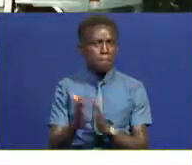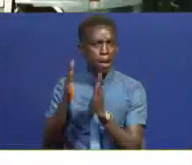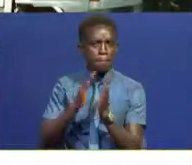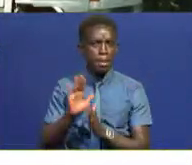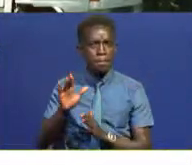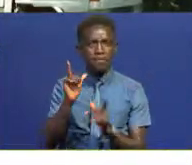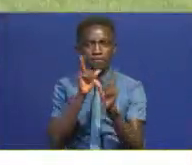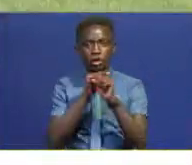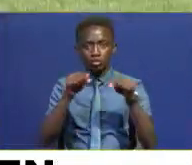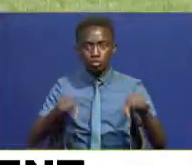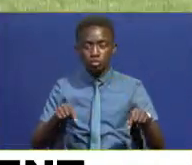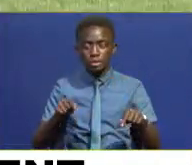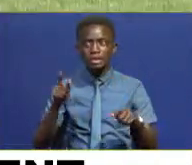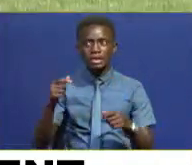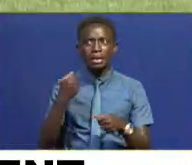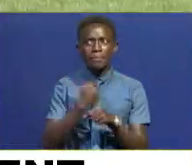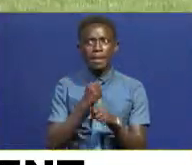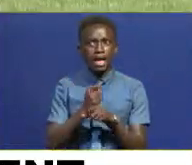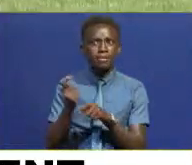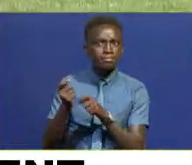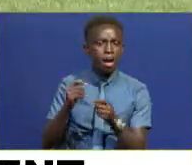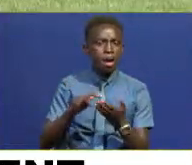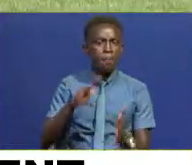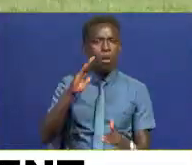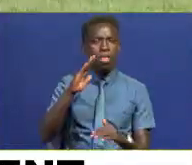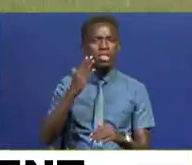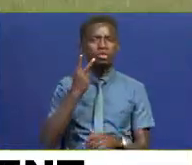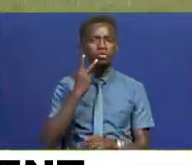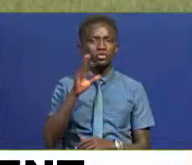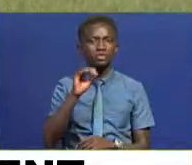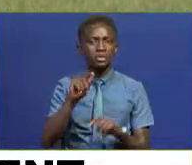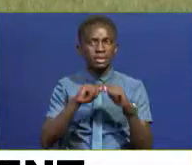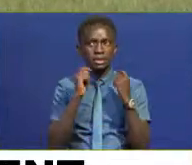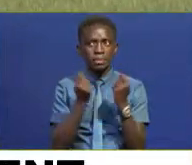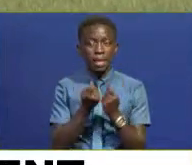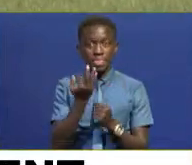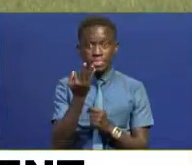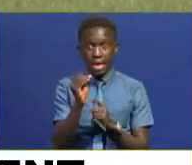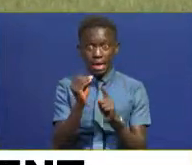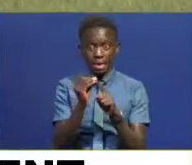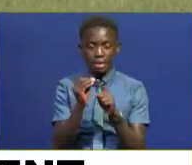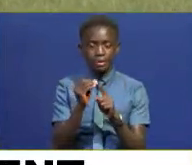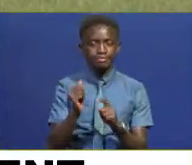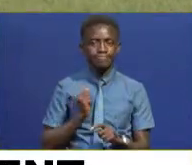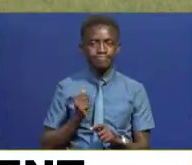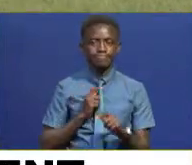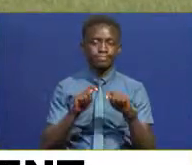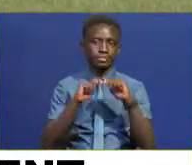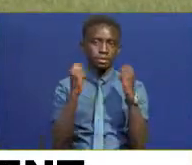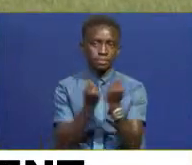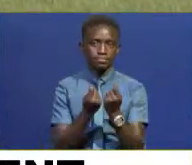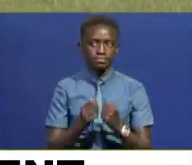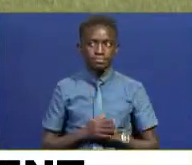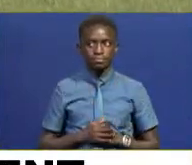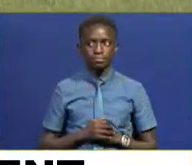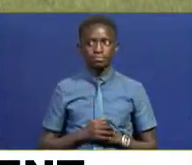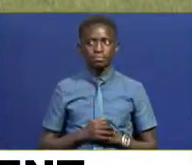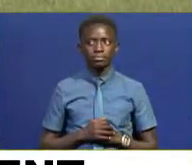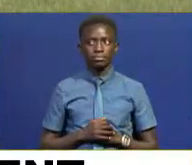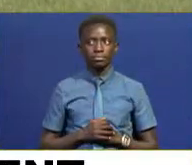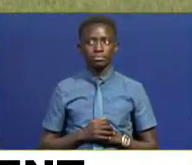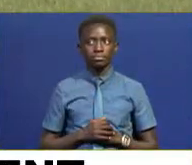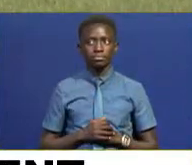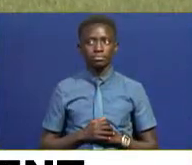today, has attracted about 250 teams, with 30 of them being girls' teams. Buckley